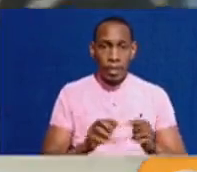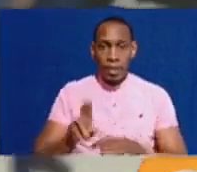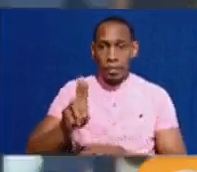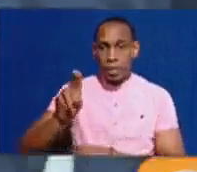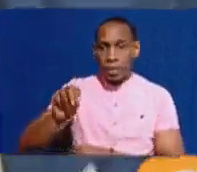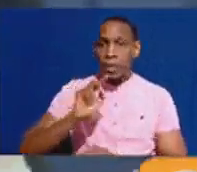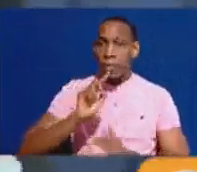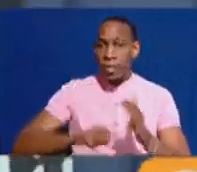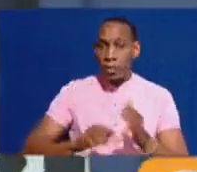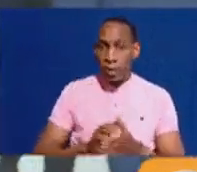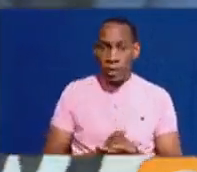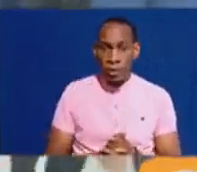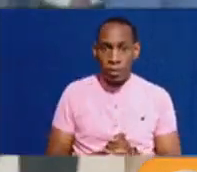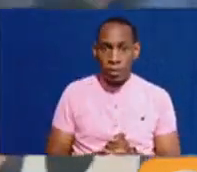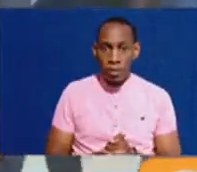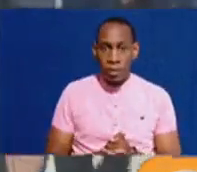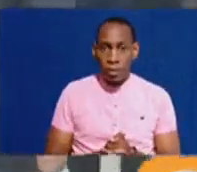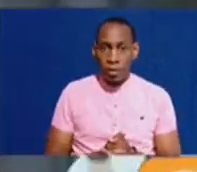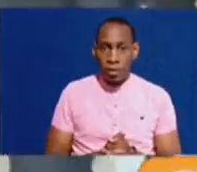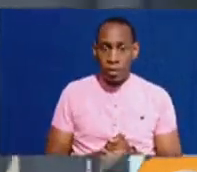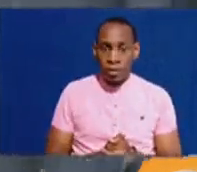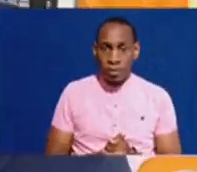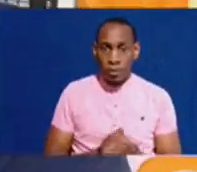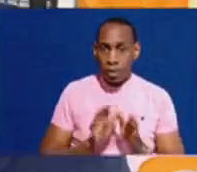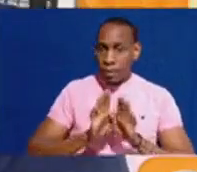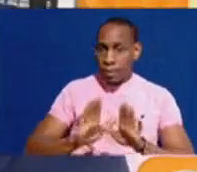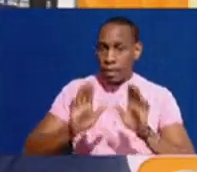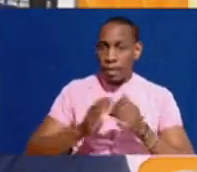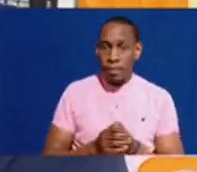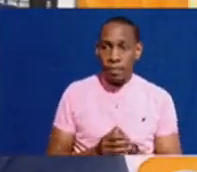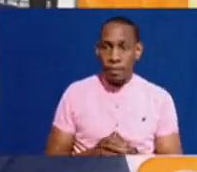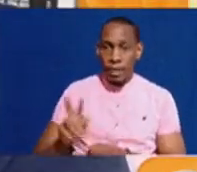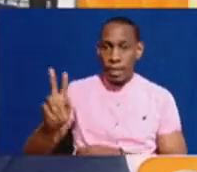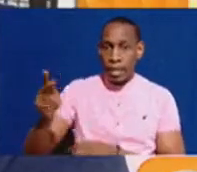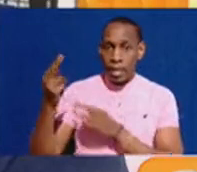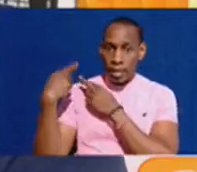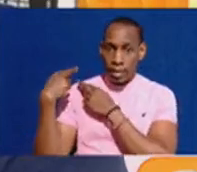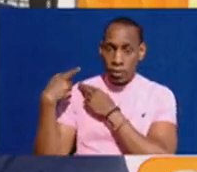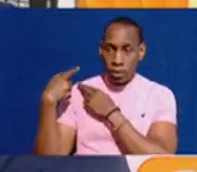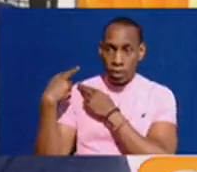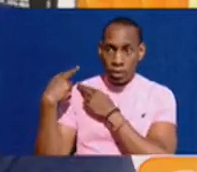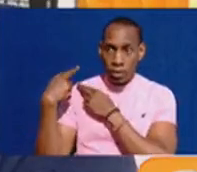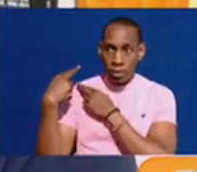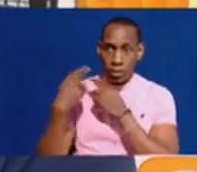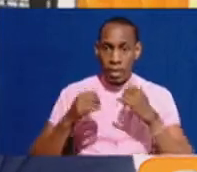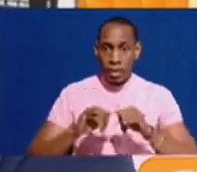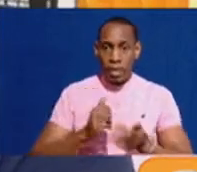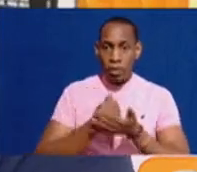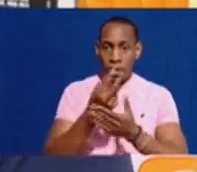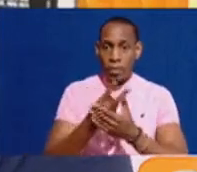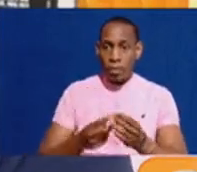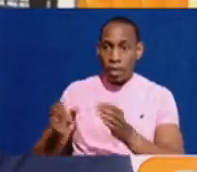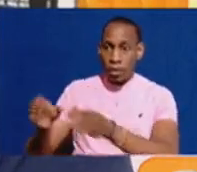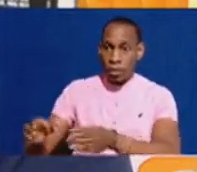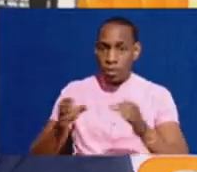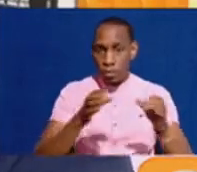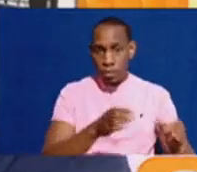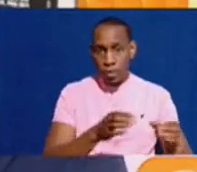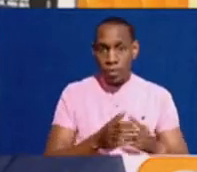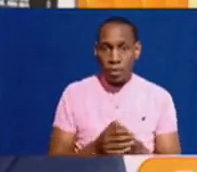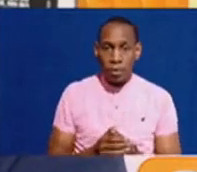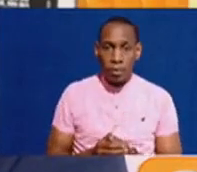has termed as stain on our conscience. Kenyan rule tried to help both sides